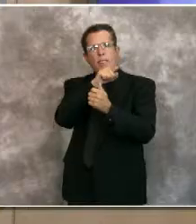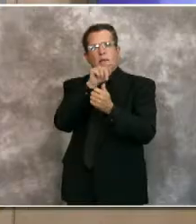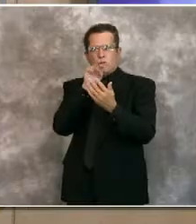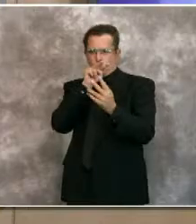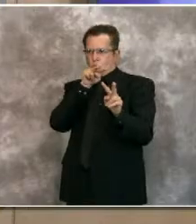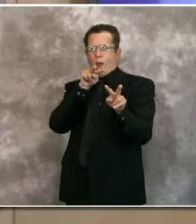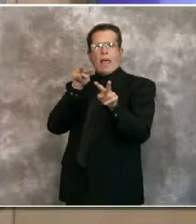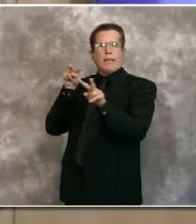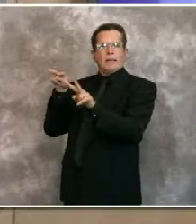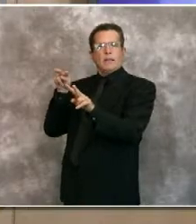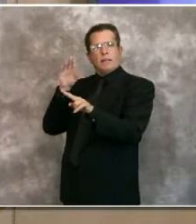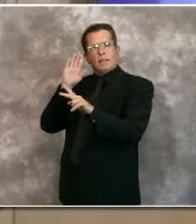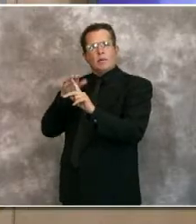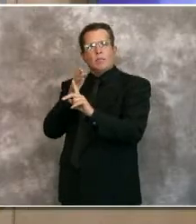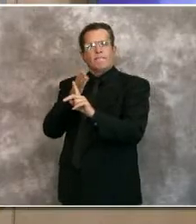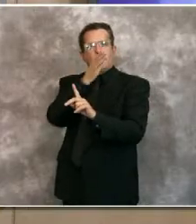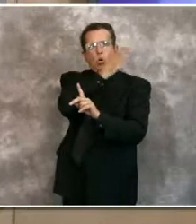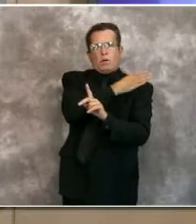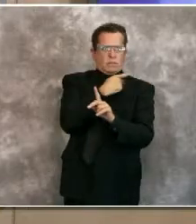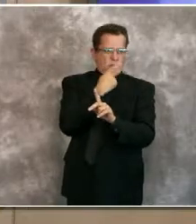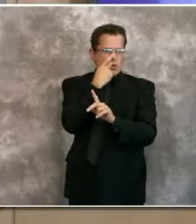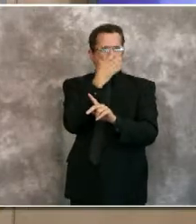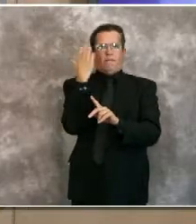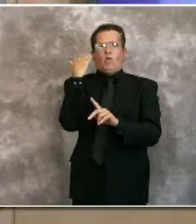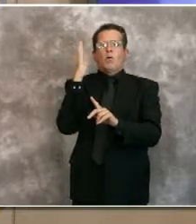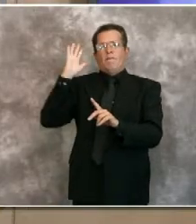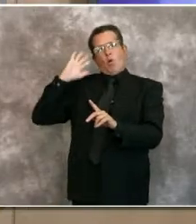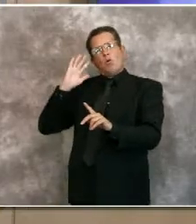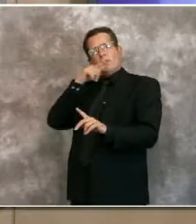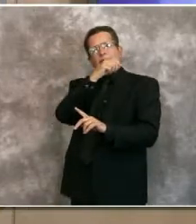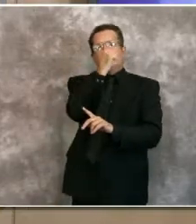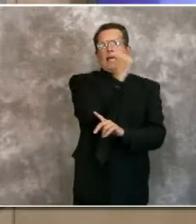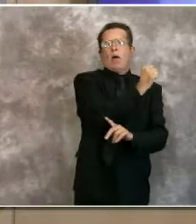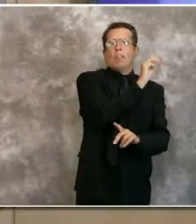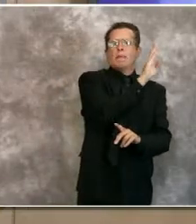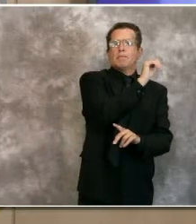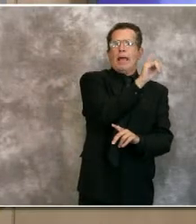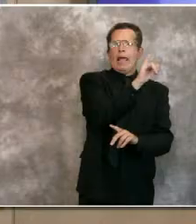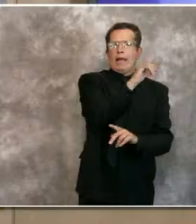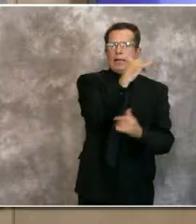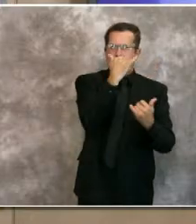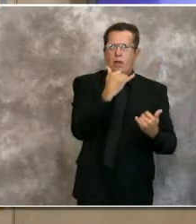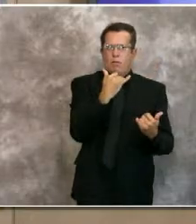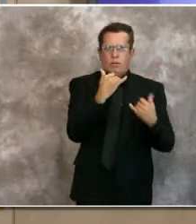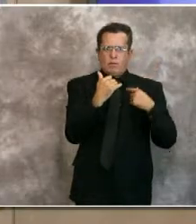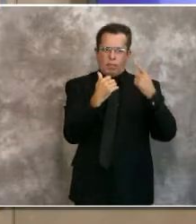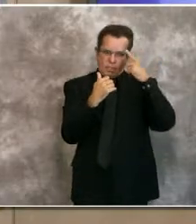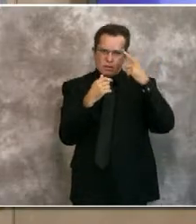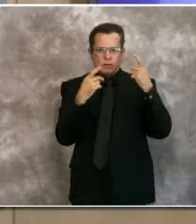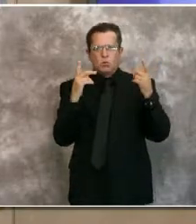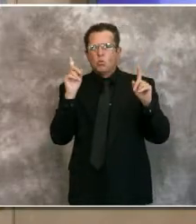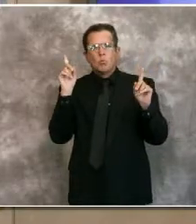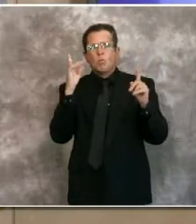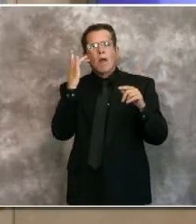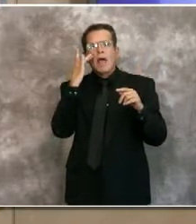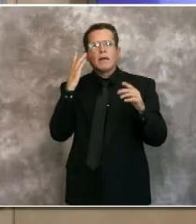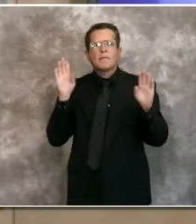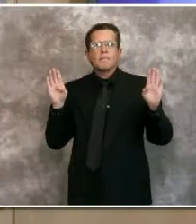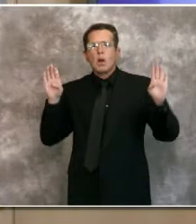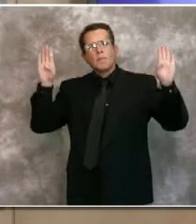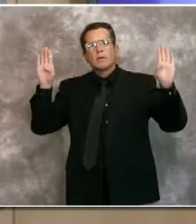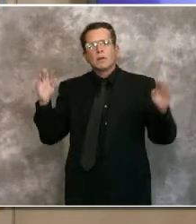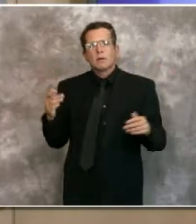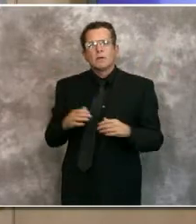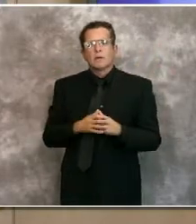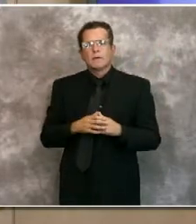to early on when we saw the big spike in South Bay communities, and local officials there were saying many of them were essential workers.